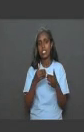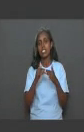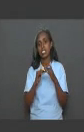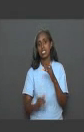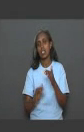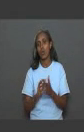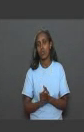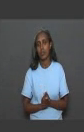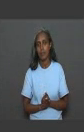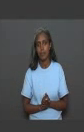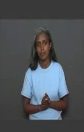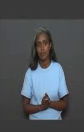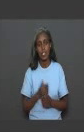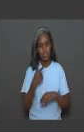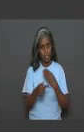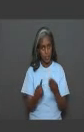the discount.